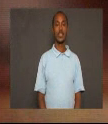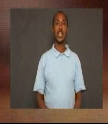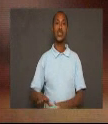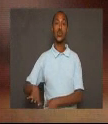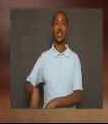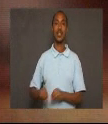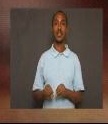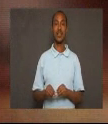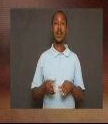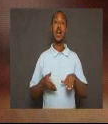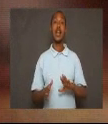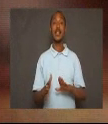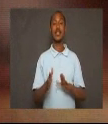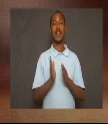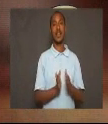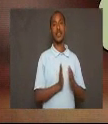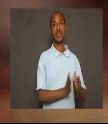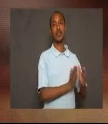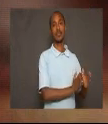Students, let's get ready.